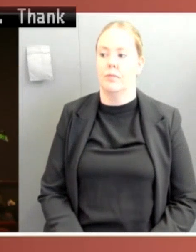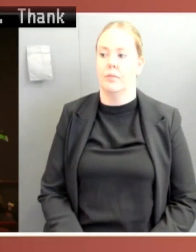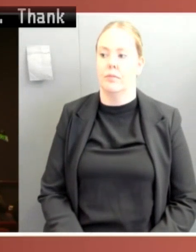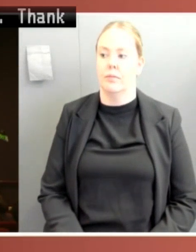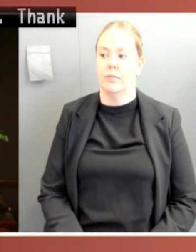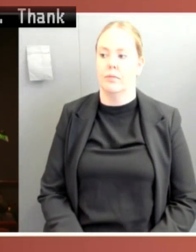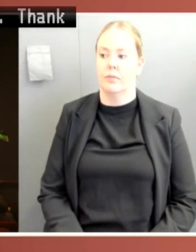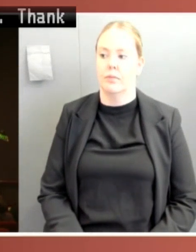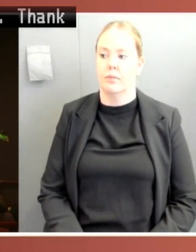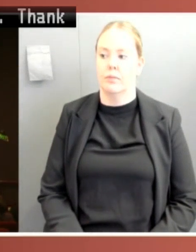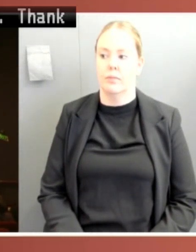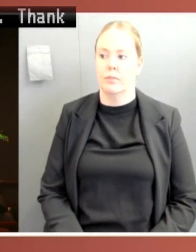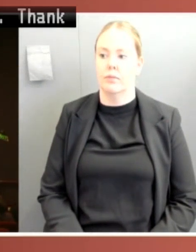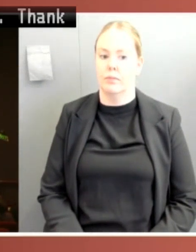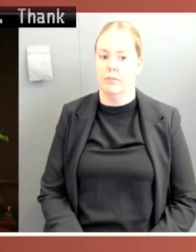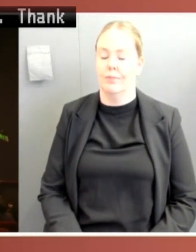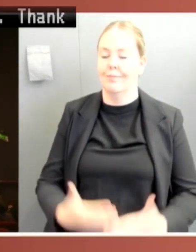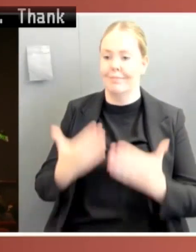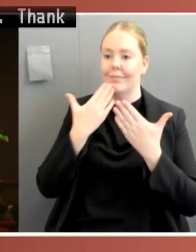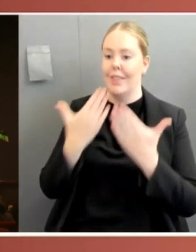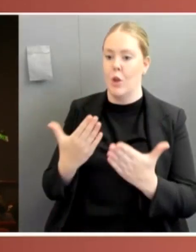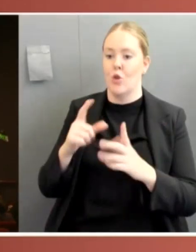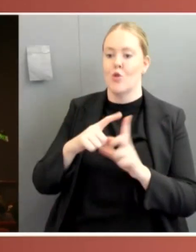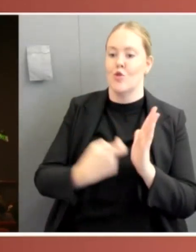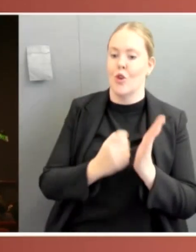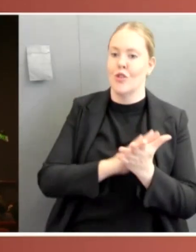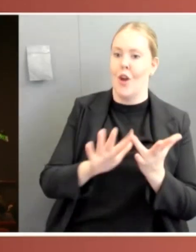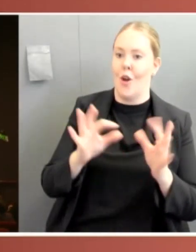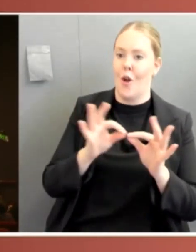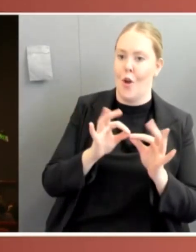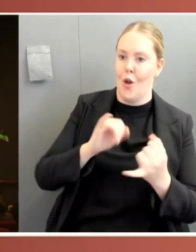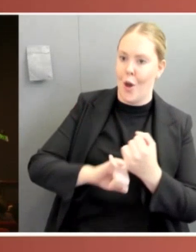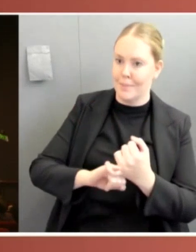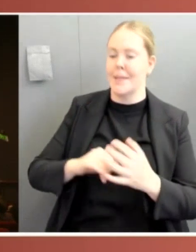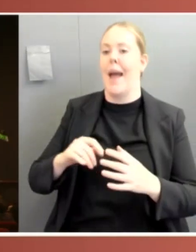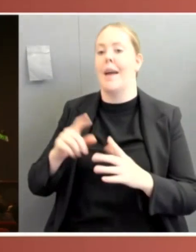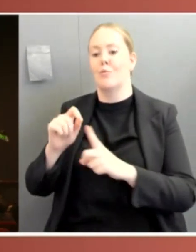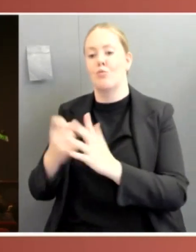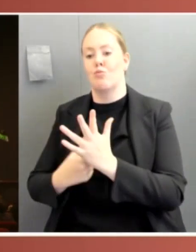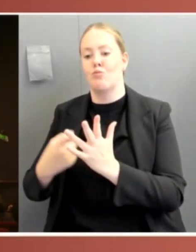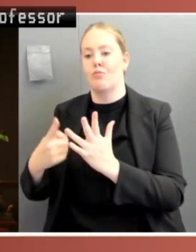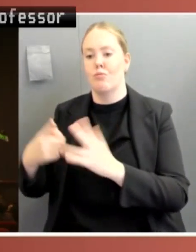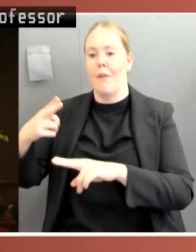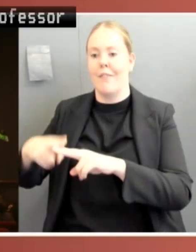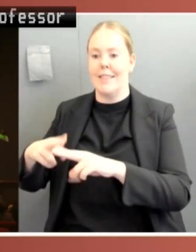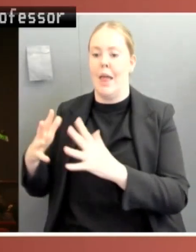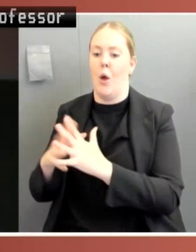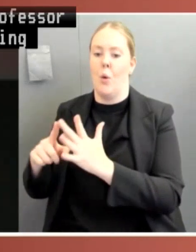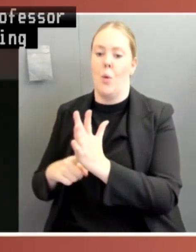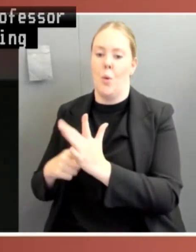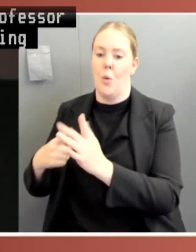Thank you, Dr. Hobbs and Professor Williams for that fascinating survey of the pandemic through the lens of how Parliament's performed.